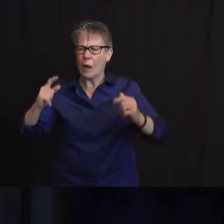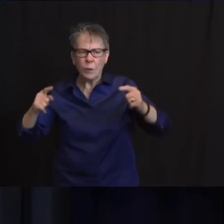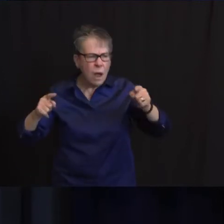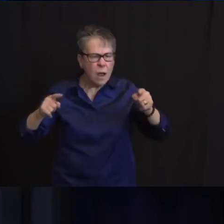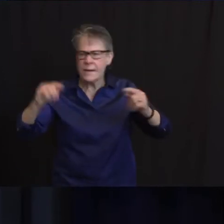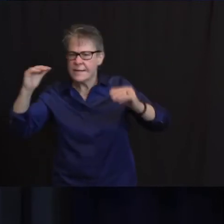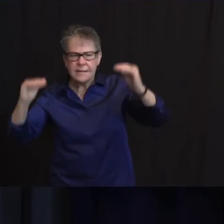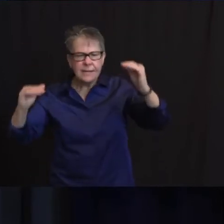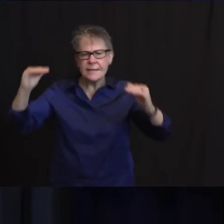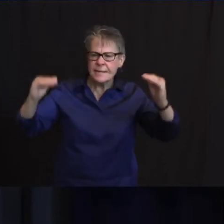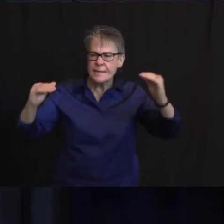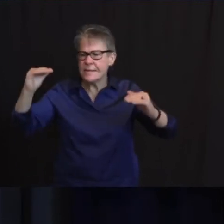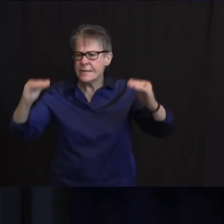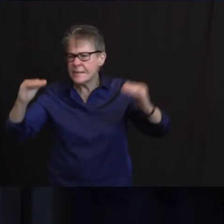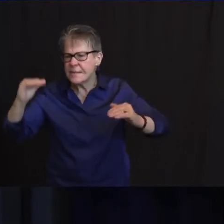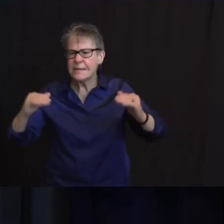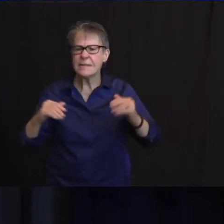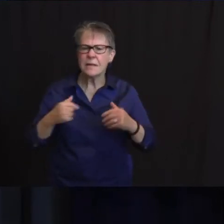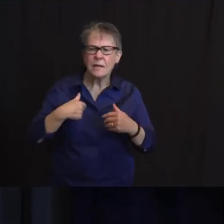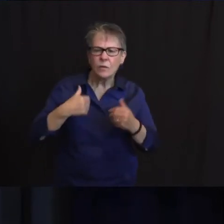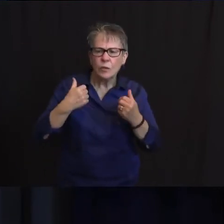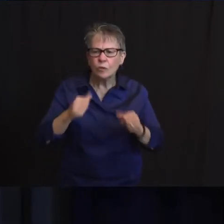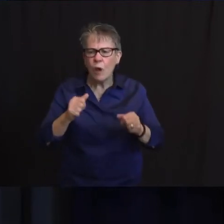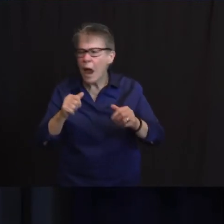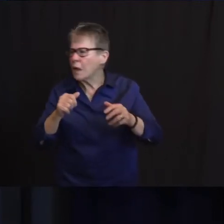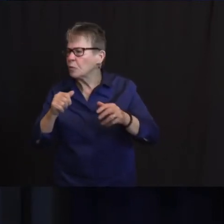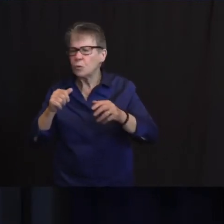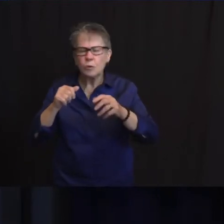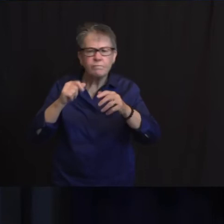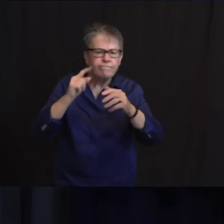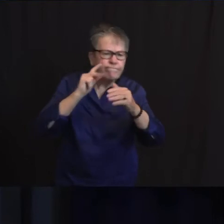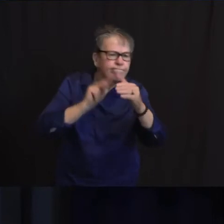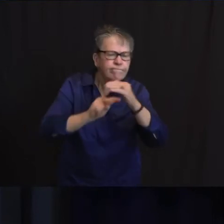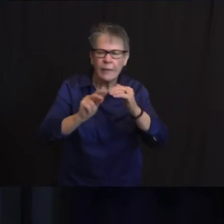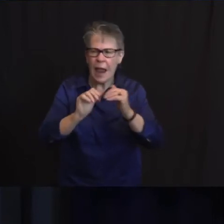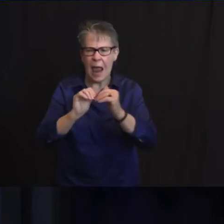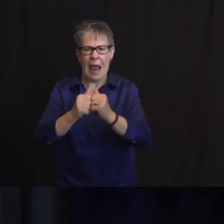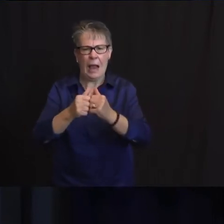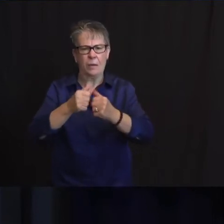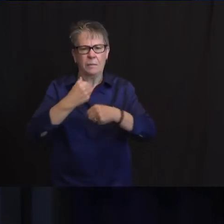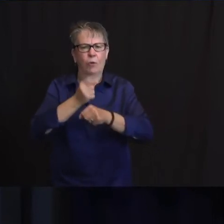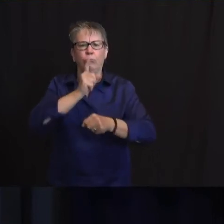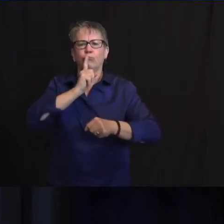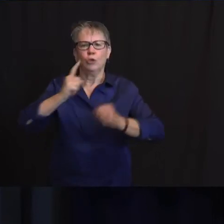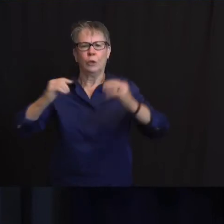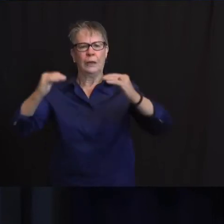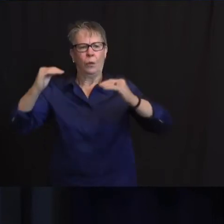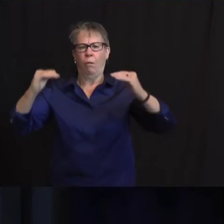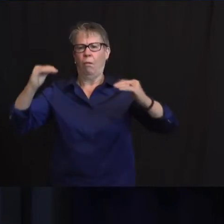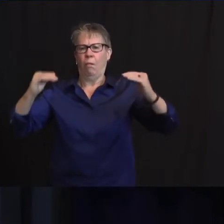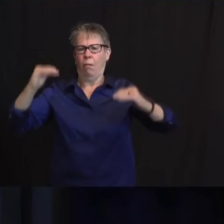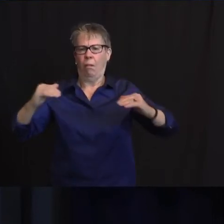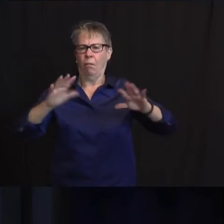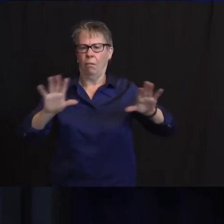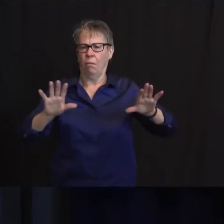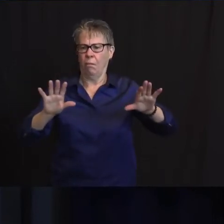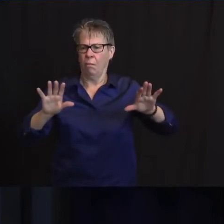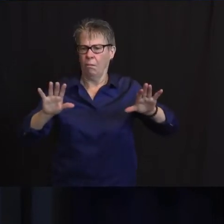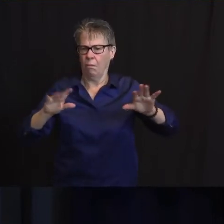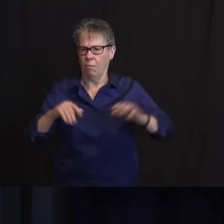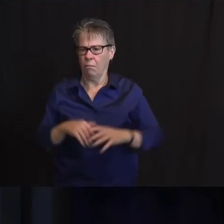much predictability and steady supply as possible, but we must continue to balance efficiency with